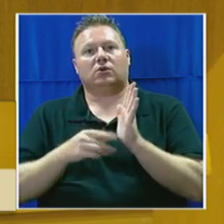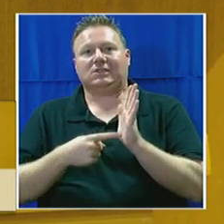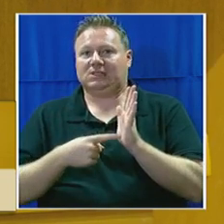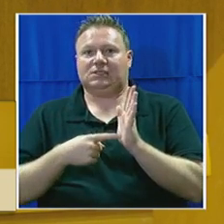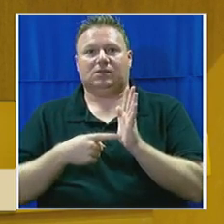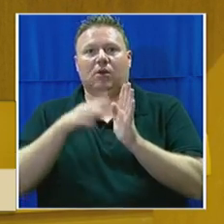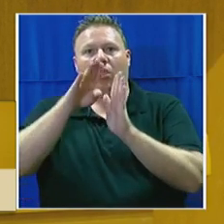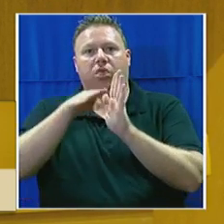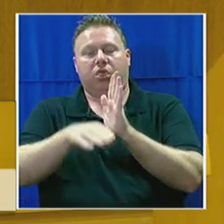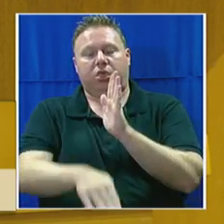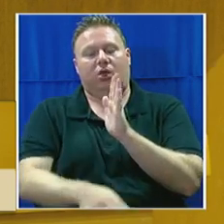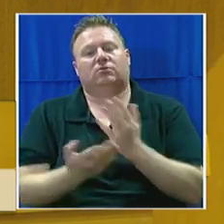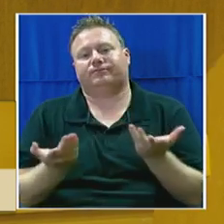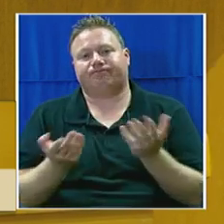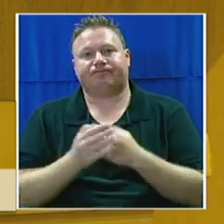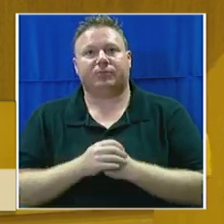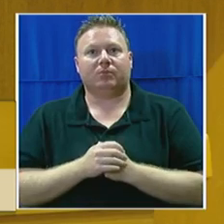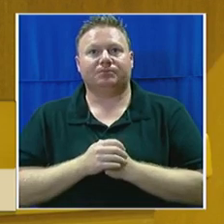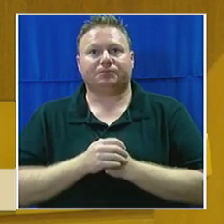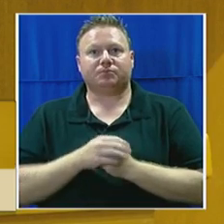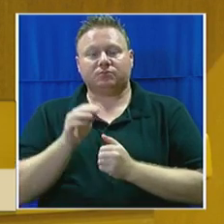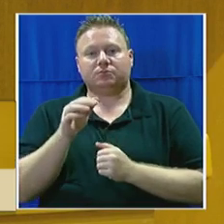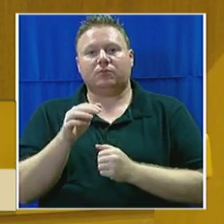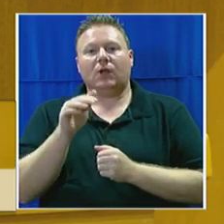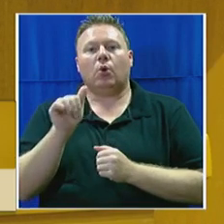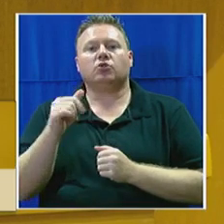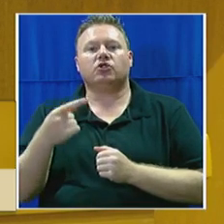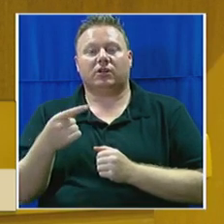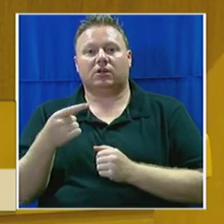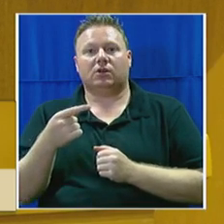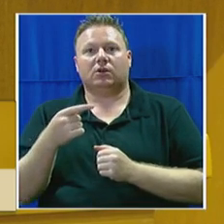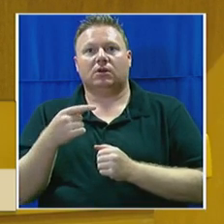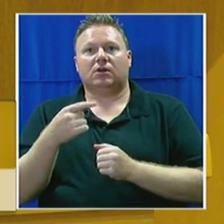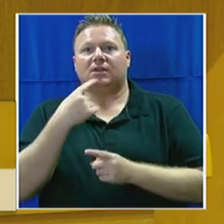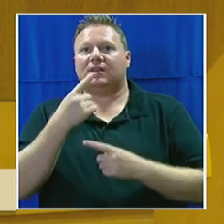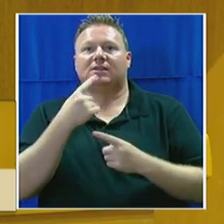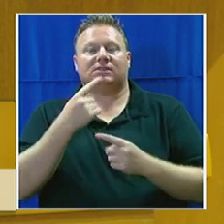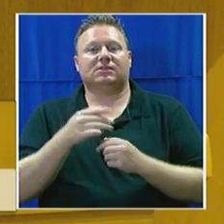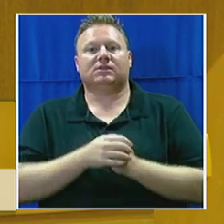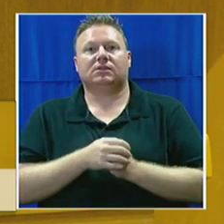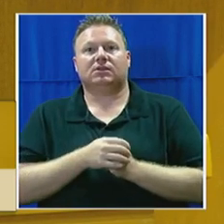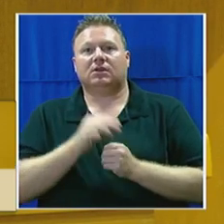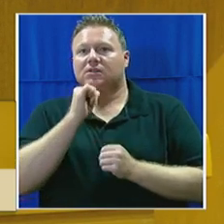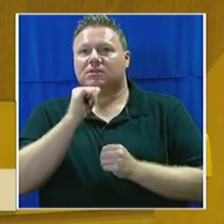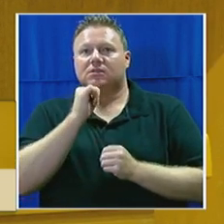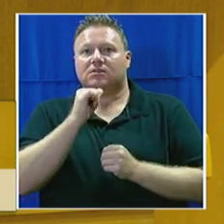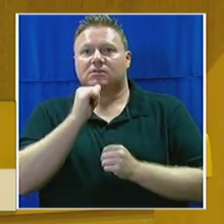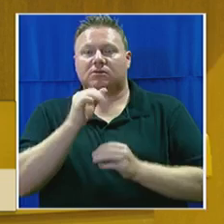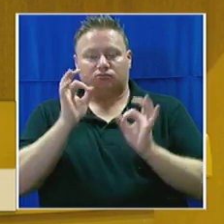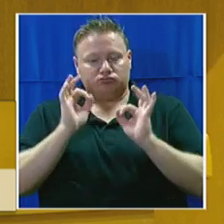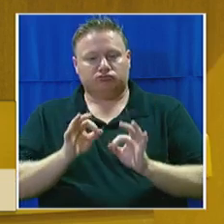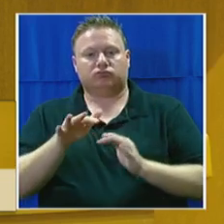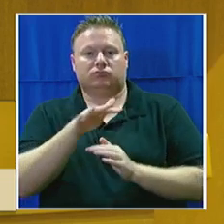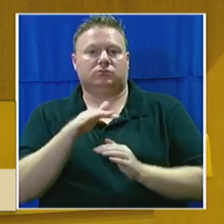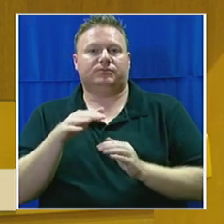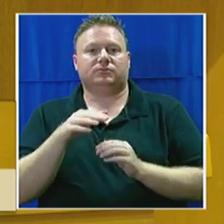decline in audit results. The Auditor General made some scathing remarks lamenting the undesirable state of deteriorating